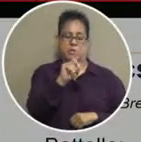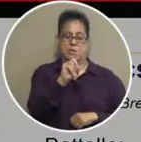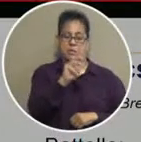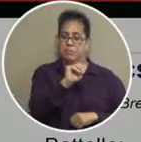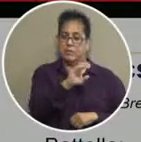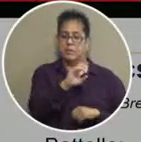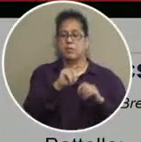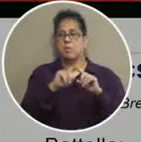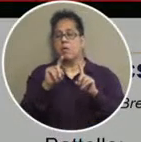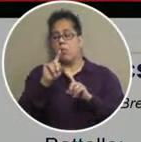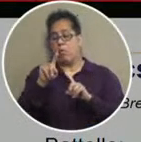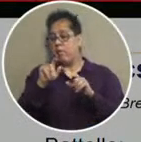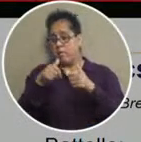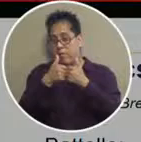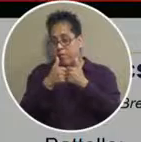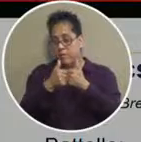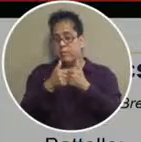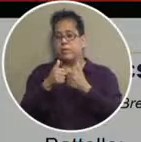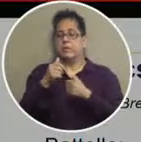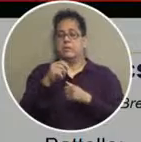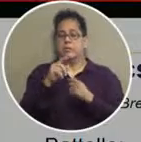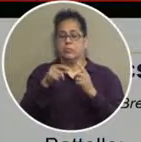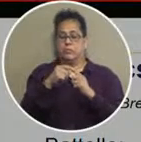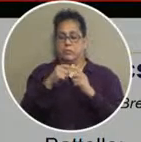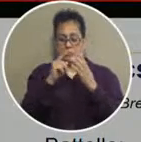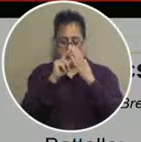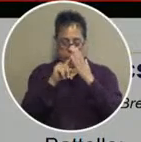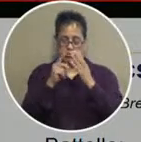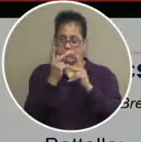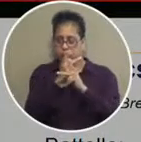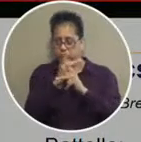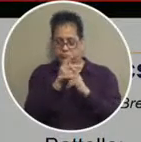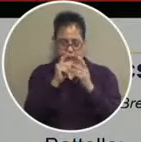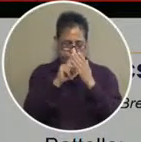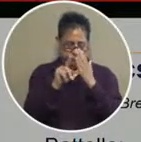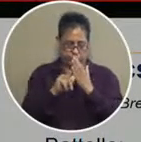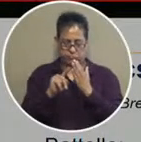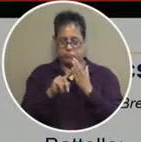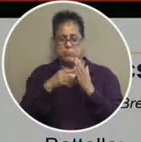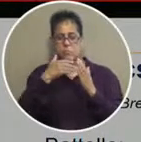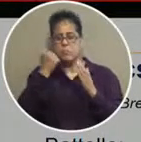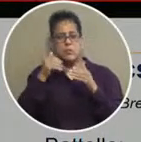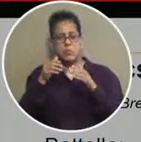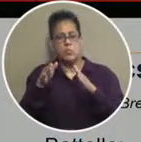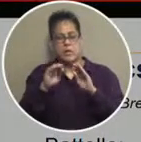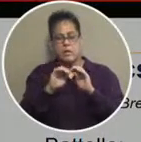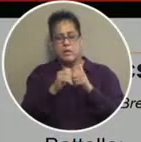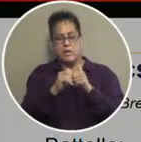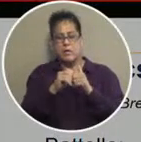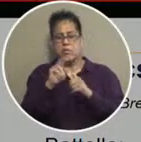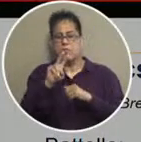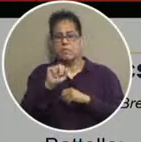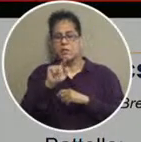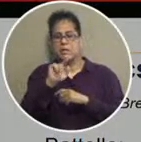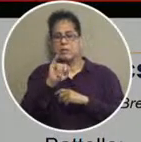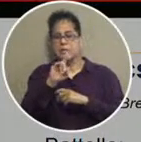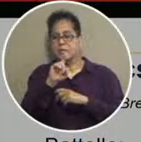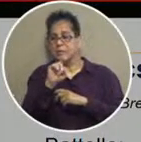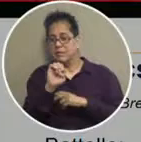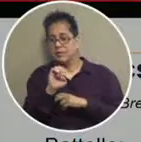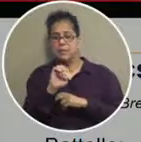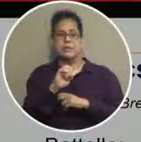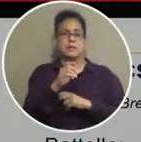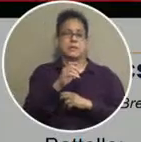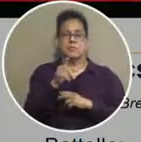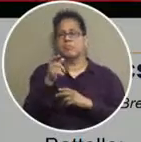those models are when you go to validate them. And the best way to validate them would be to, let's say, take New